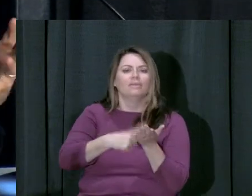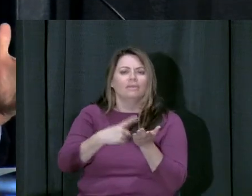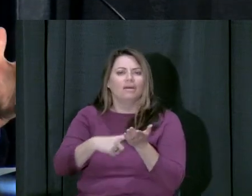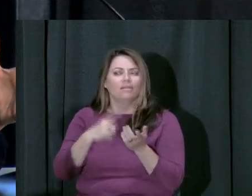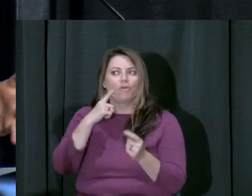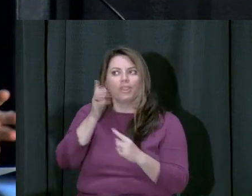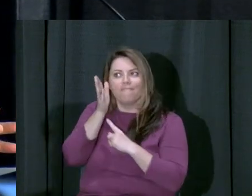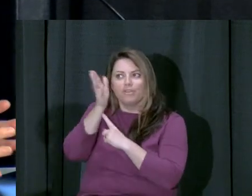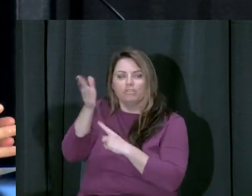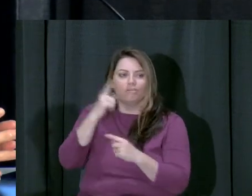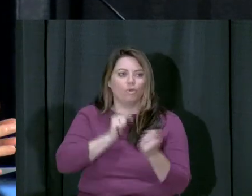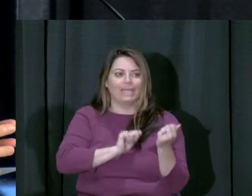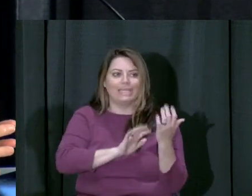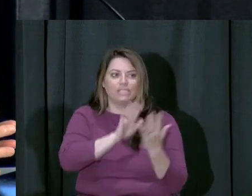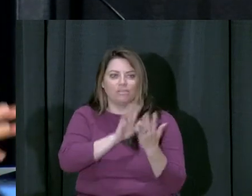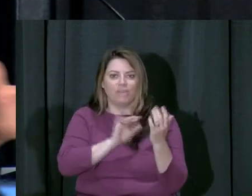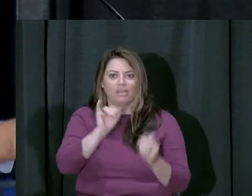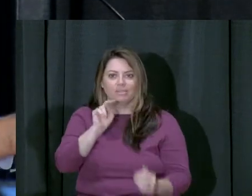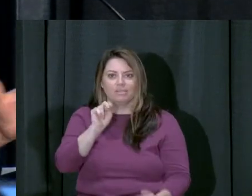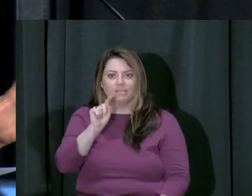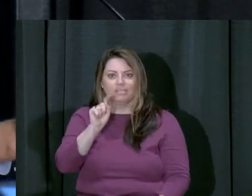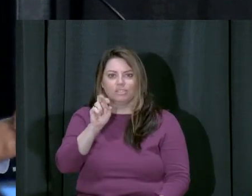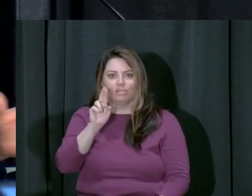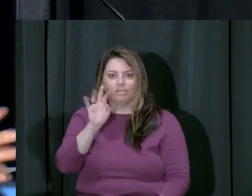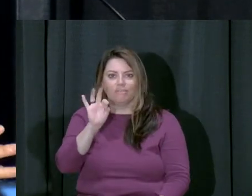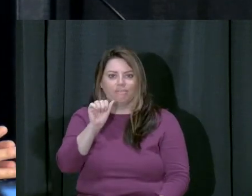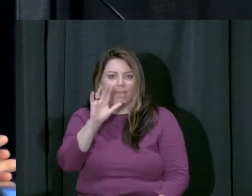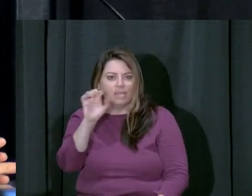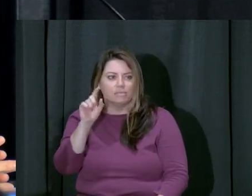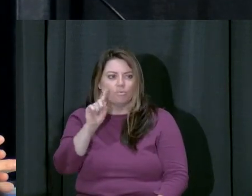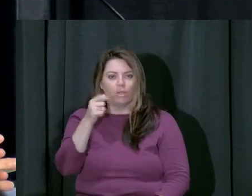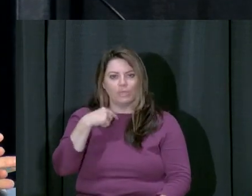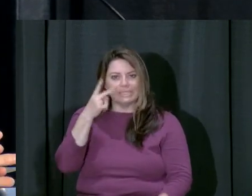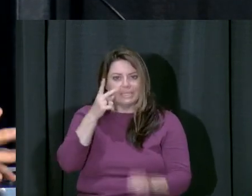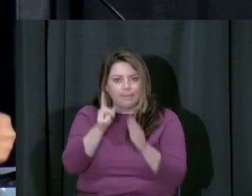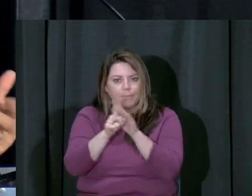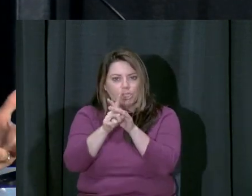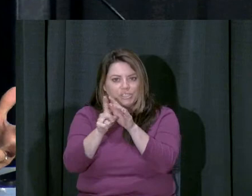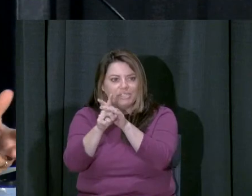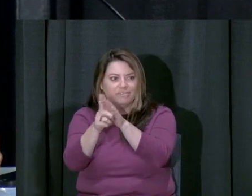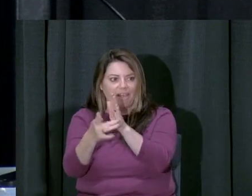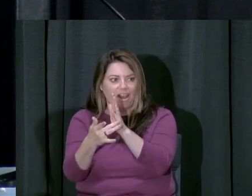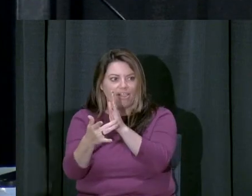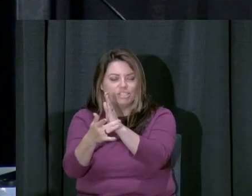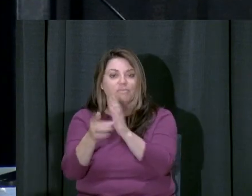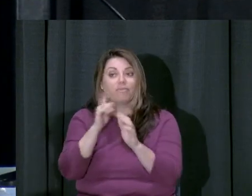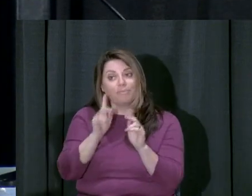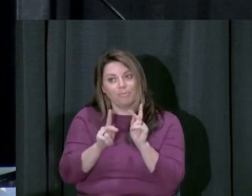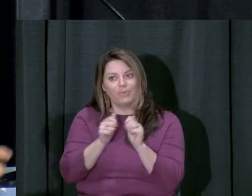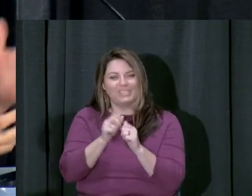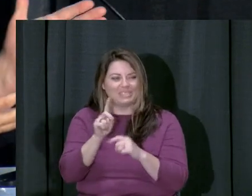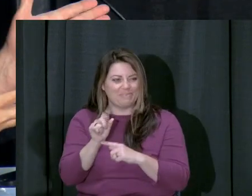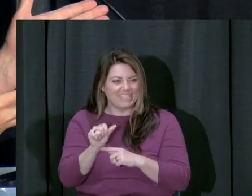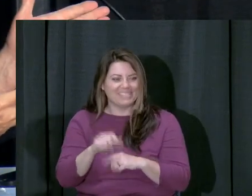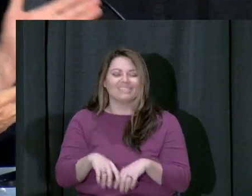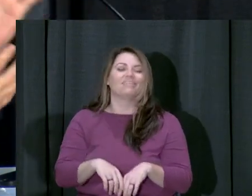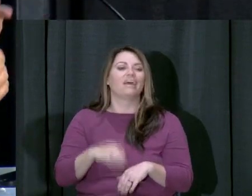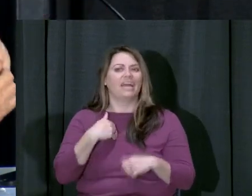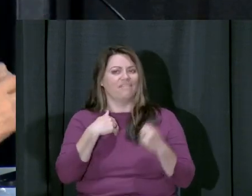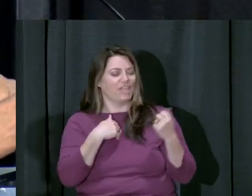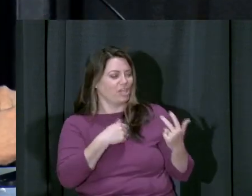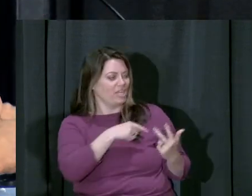future of interfaces and where we see emerging technology and technology for people with disabilities going. We've got